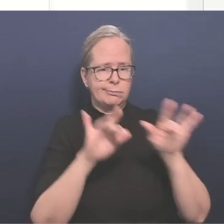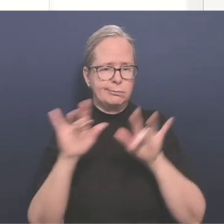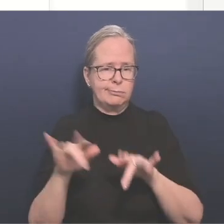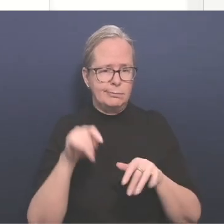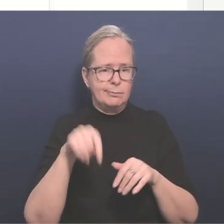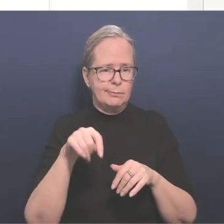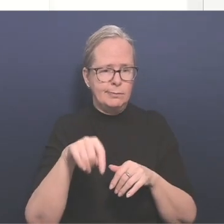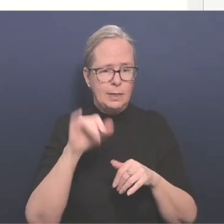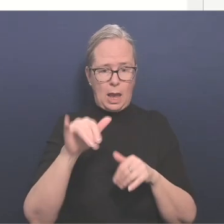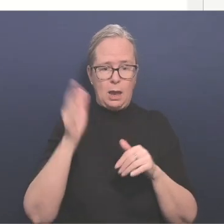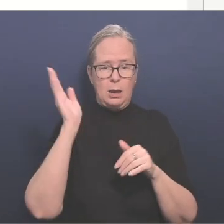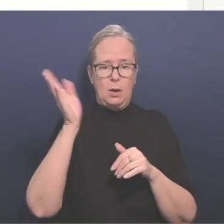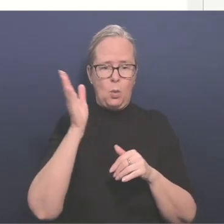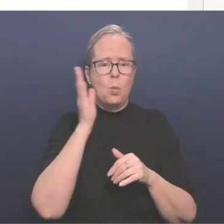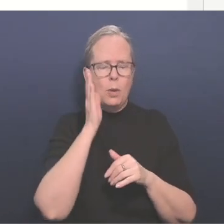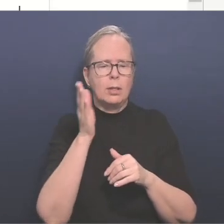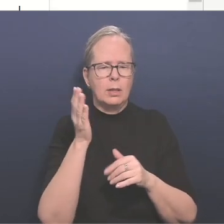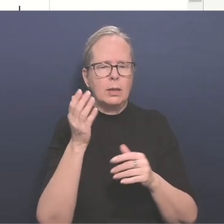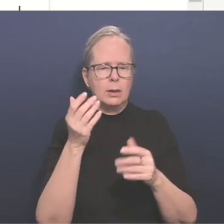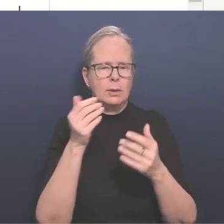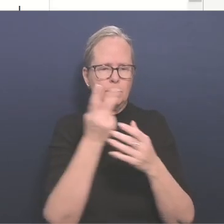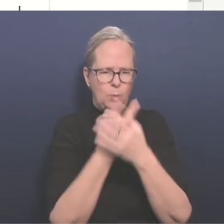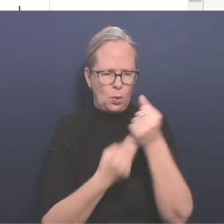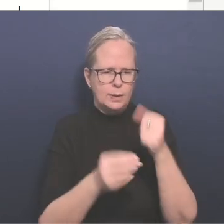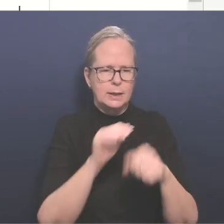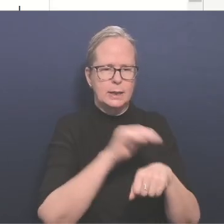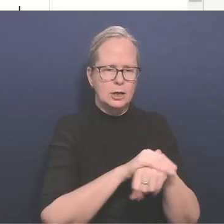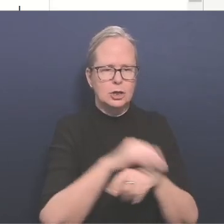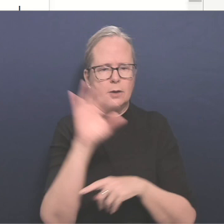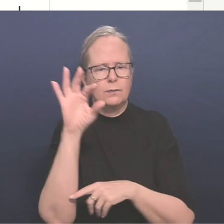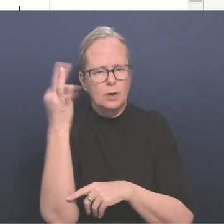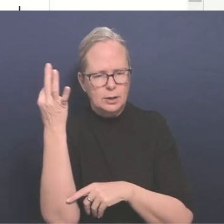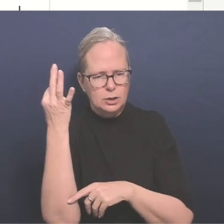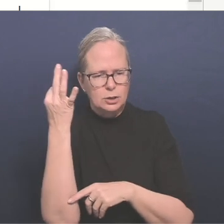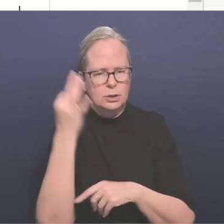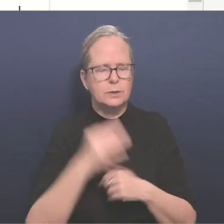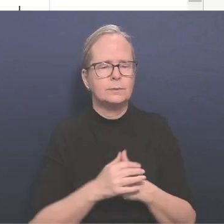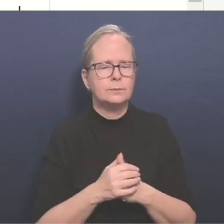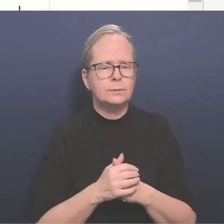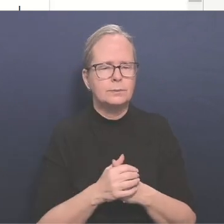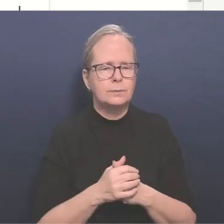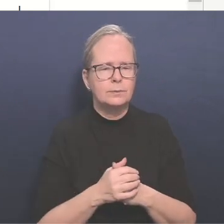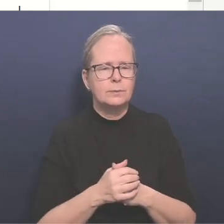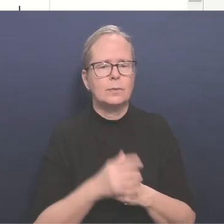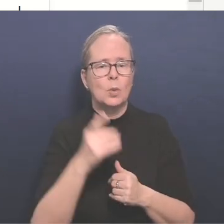tool here is the tool can support with filing of taxes.